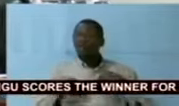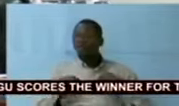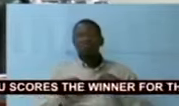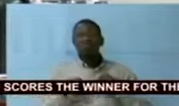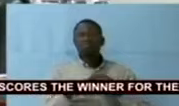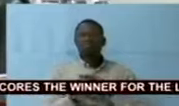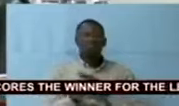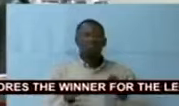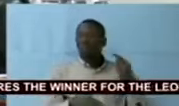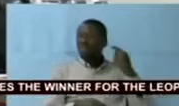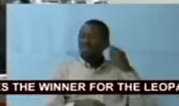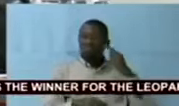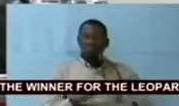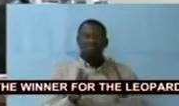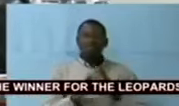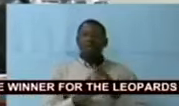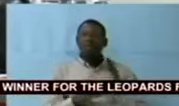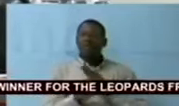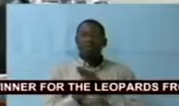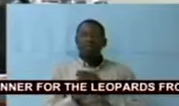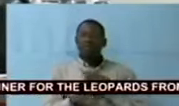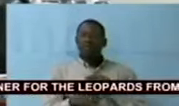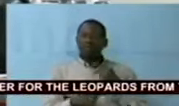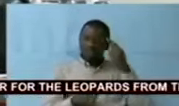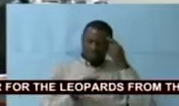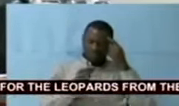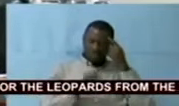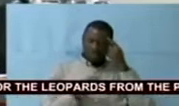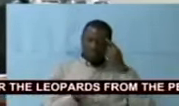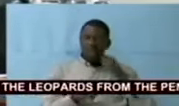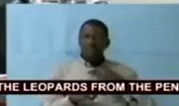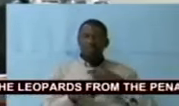lamoylala before we determine the main trial.